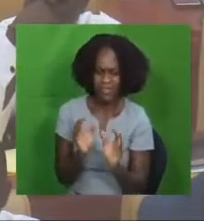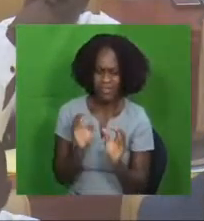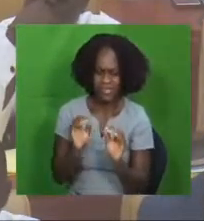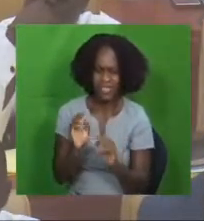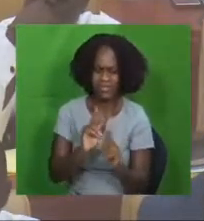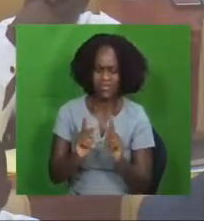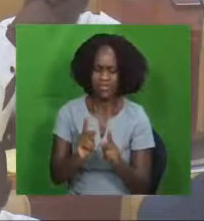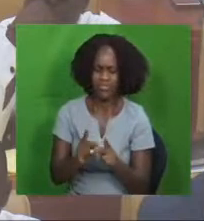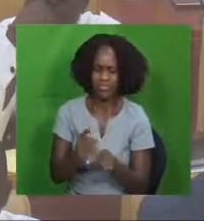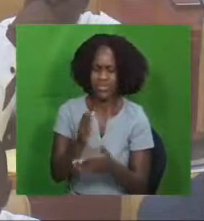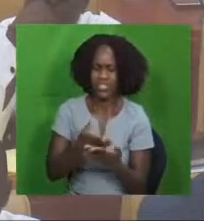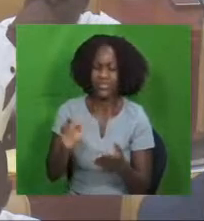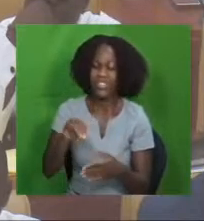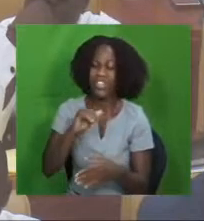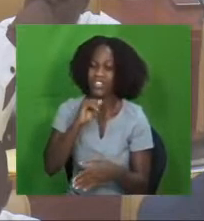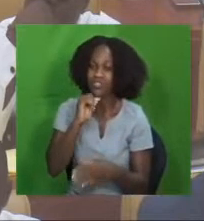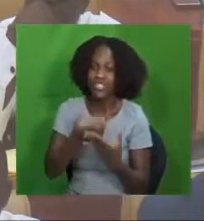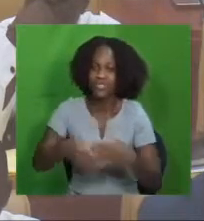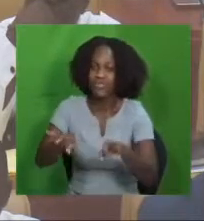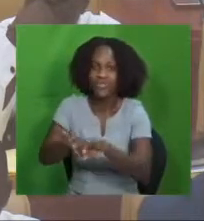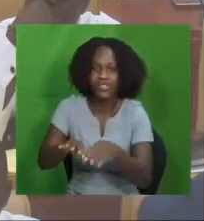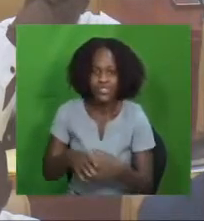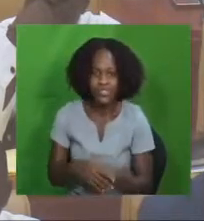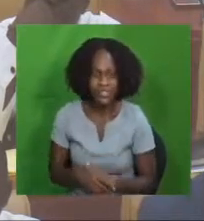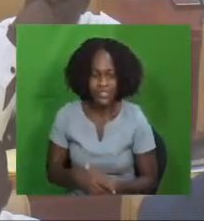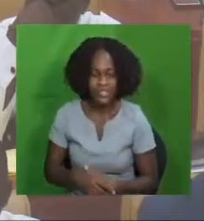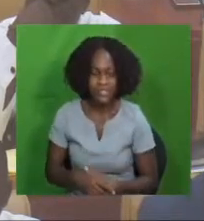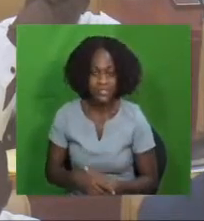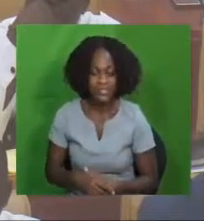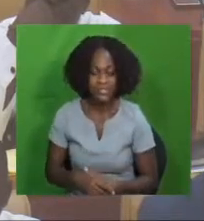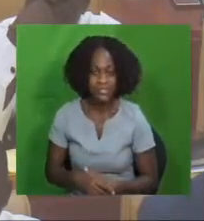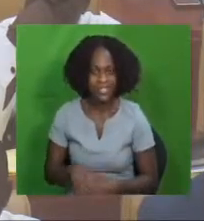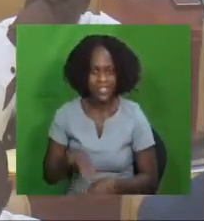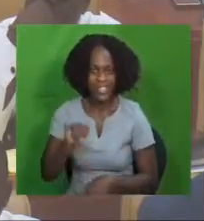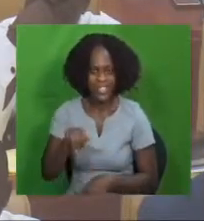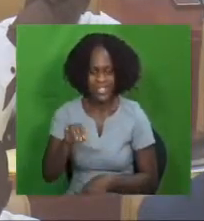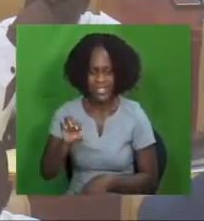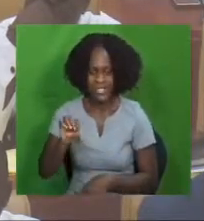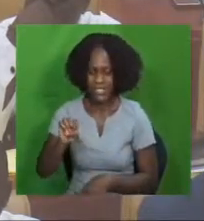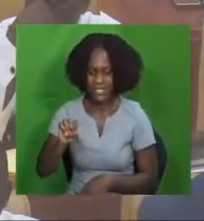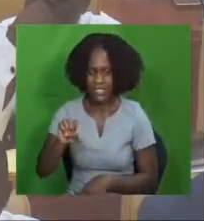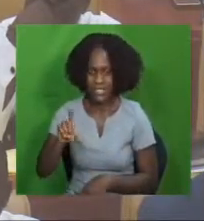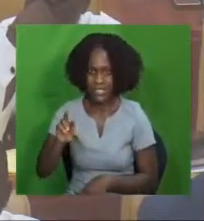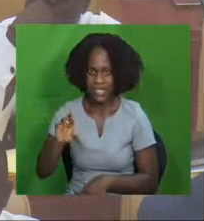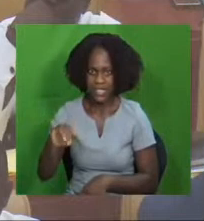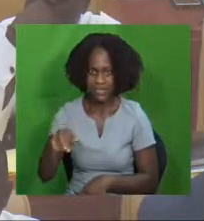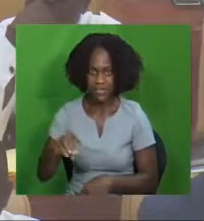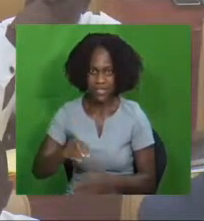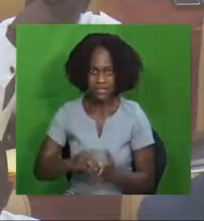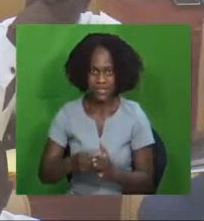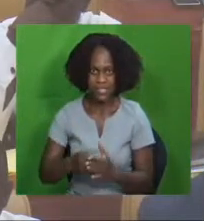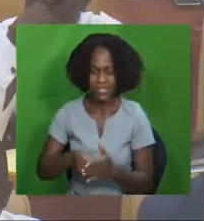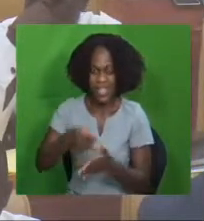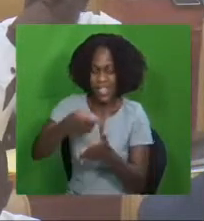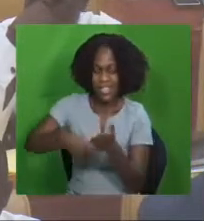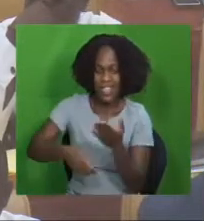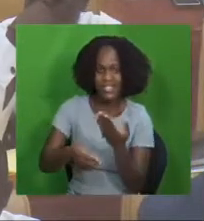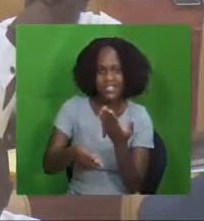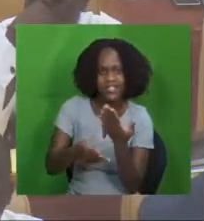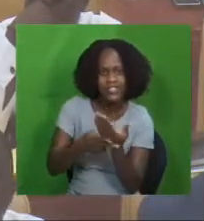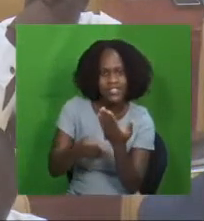That e-levy now means taxing savings. In fact, Mr. Speaker, the report is very clear